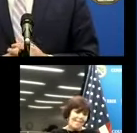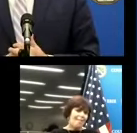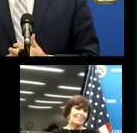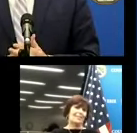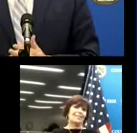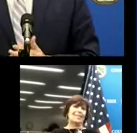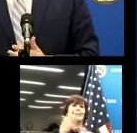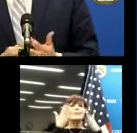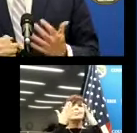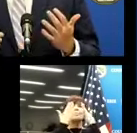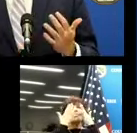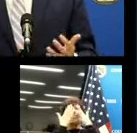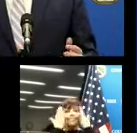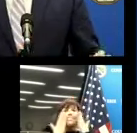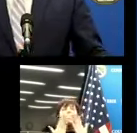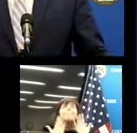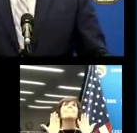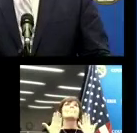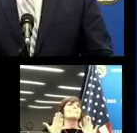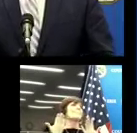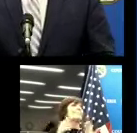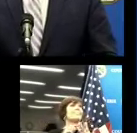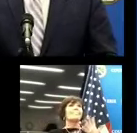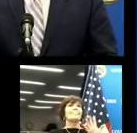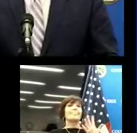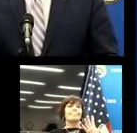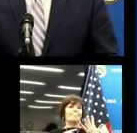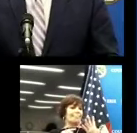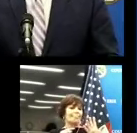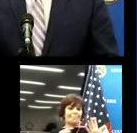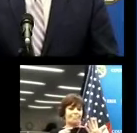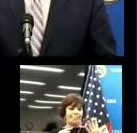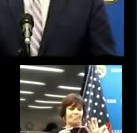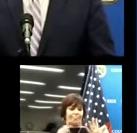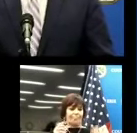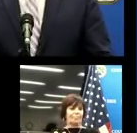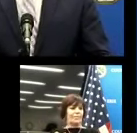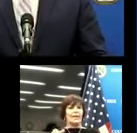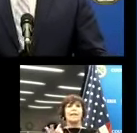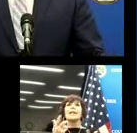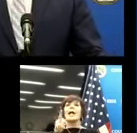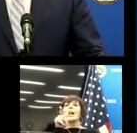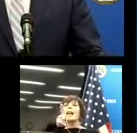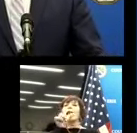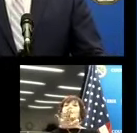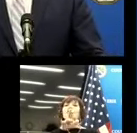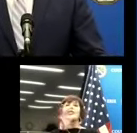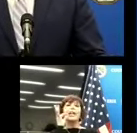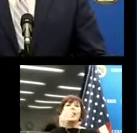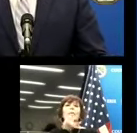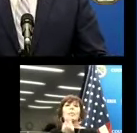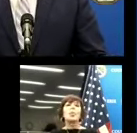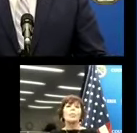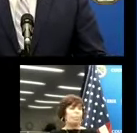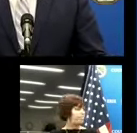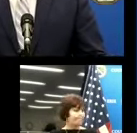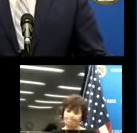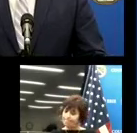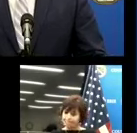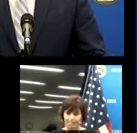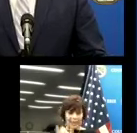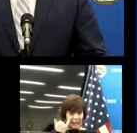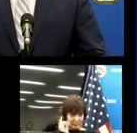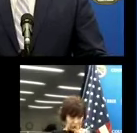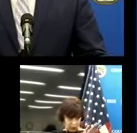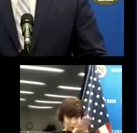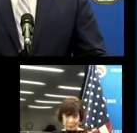nail salons, cosmetologists, estheticians, and the provision of laser hair removal and electrolysis. So if you are in that